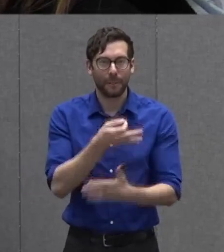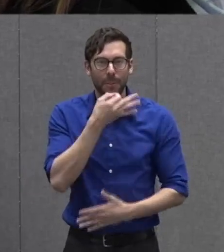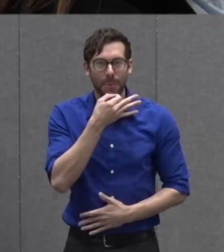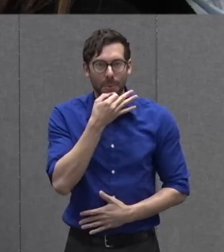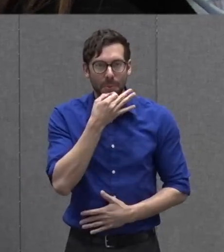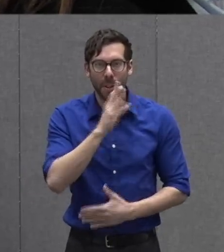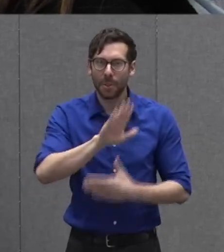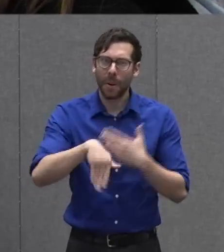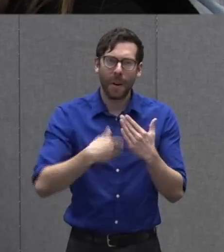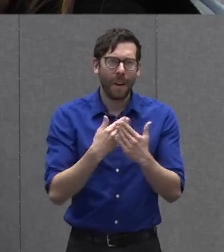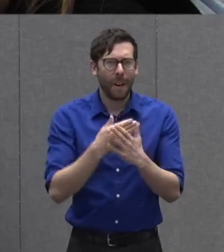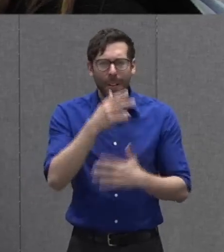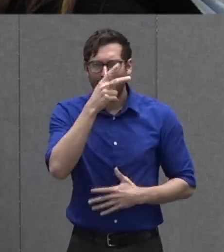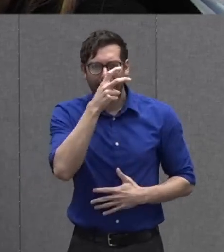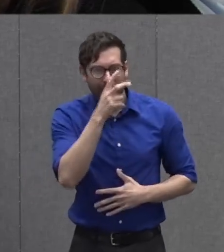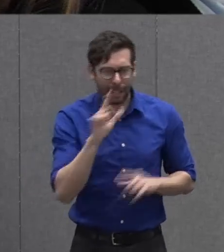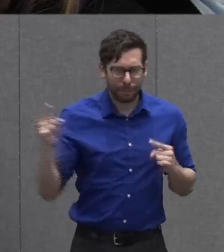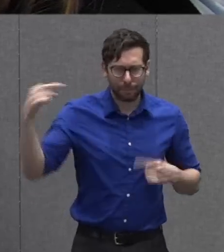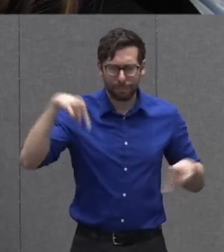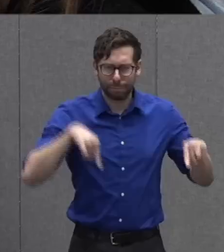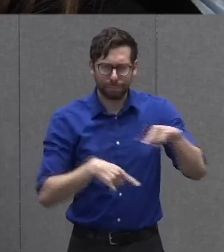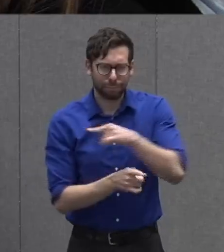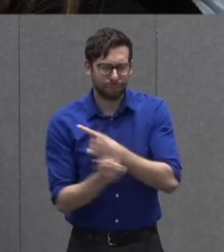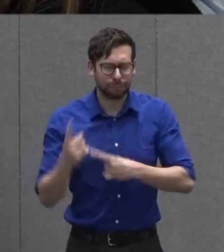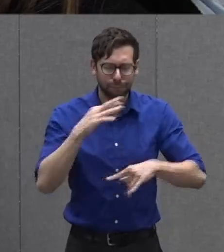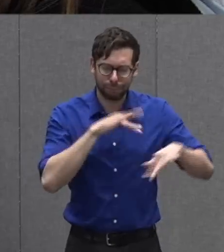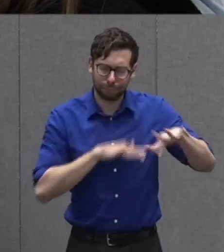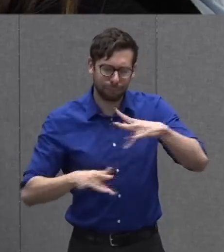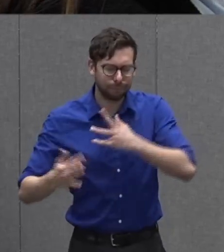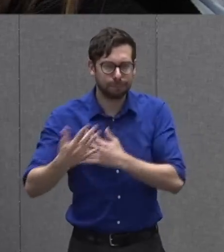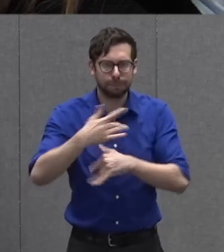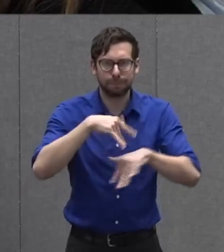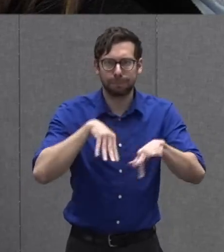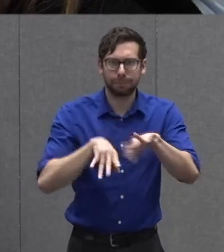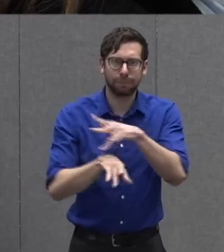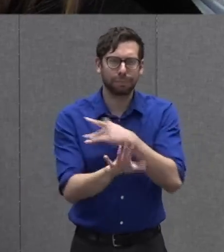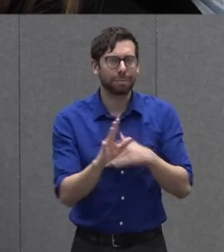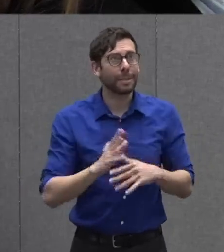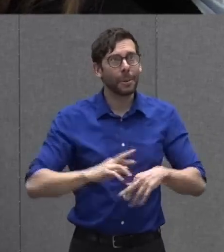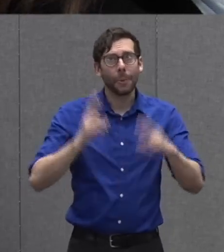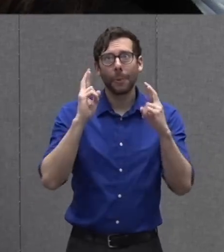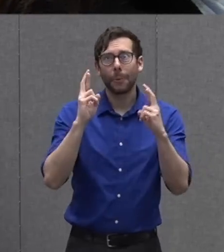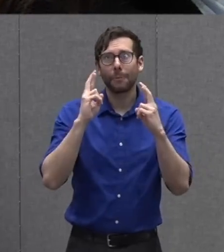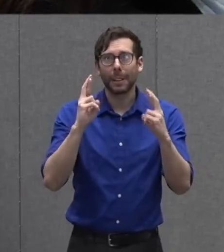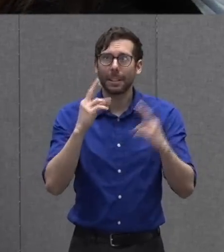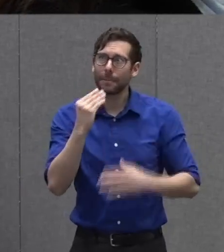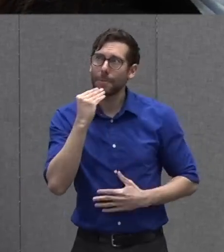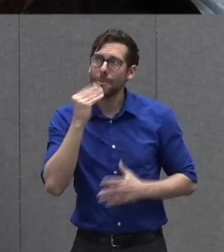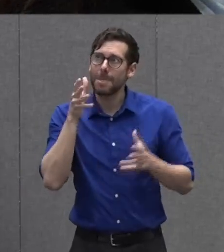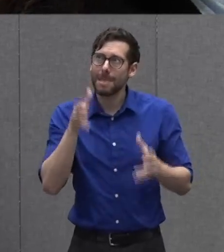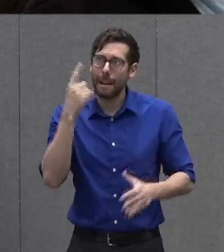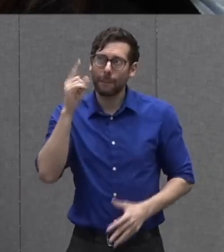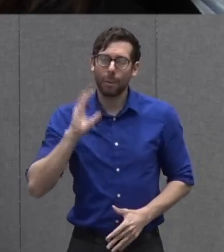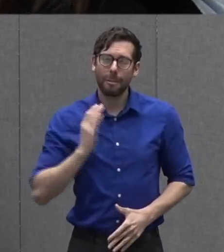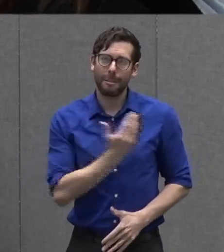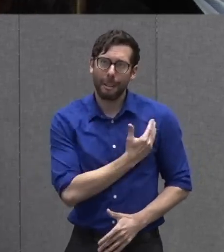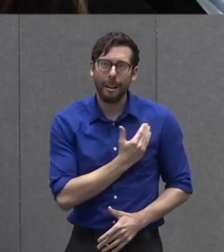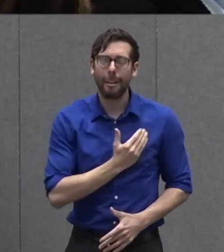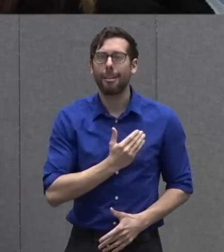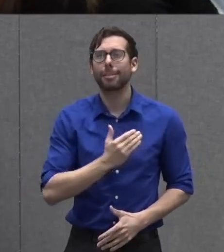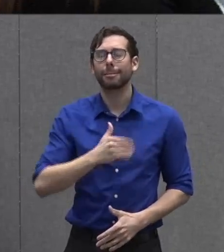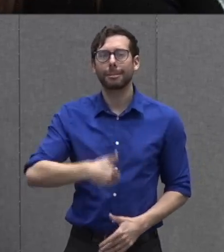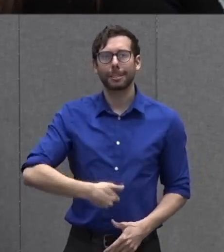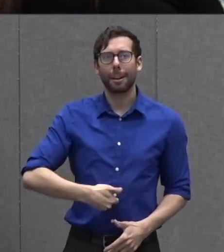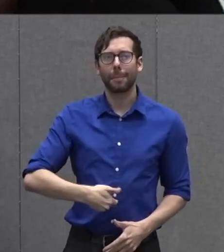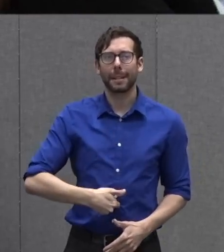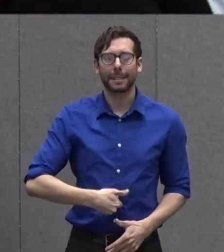and to and fro. We hope there's yummies for our rumbling tummies. A hey and a hidey-ho.